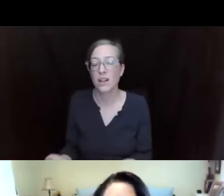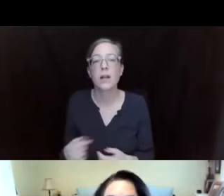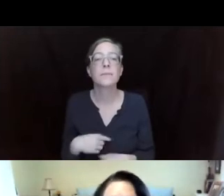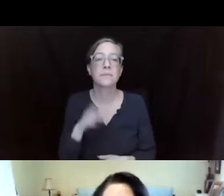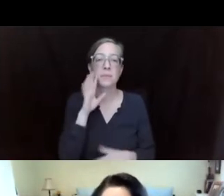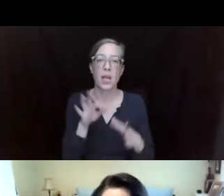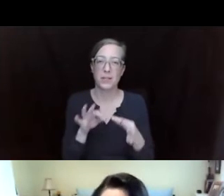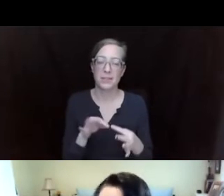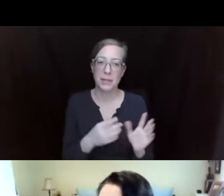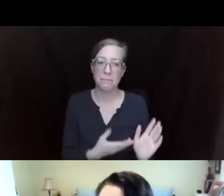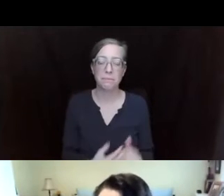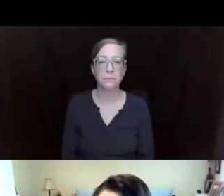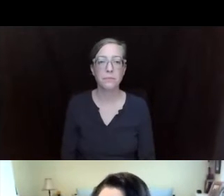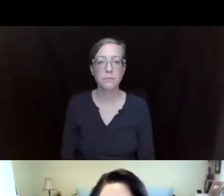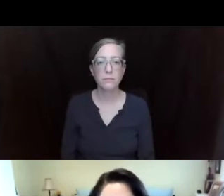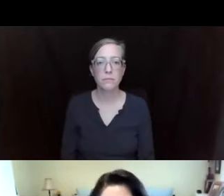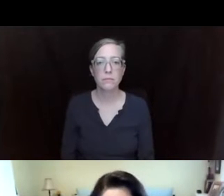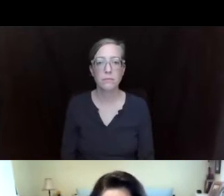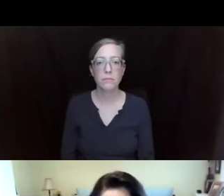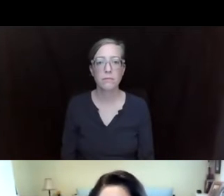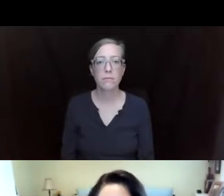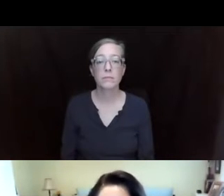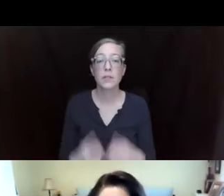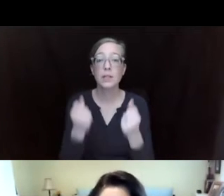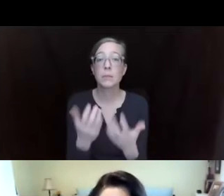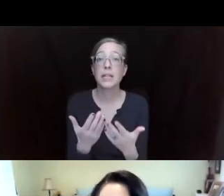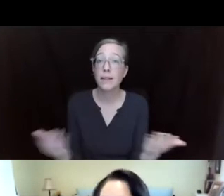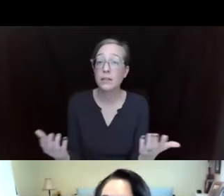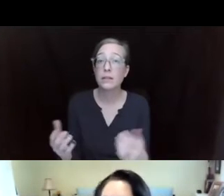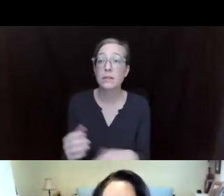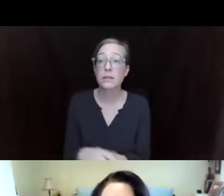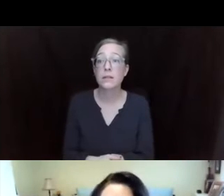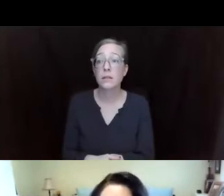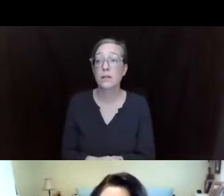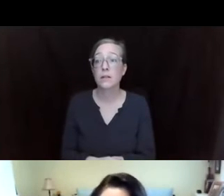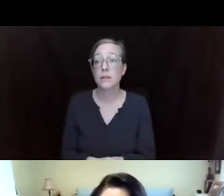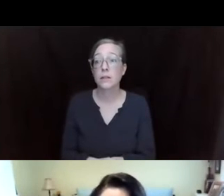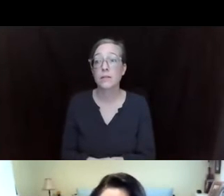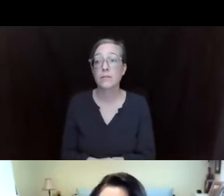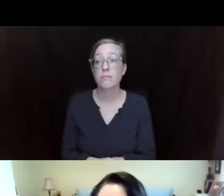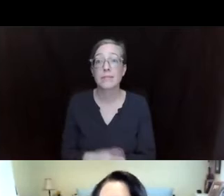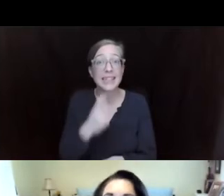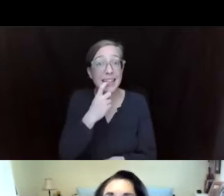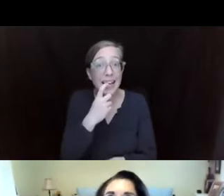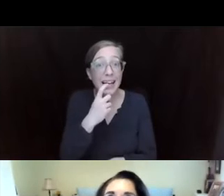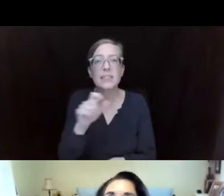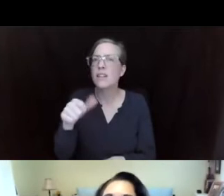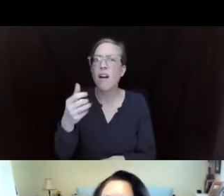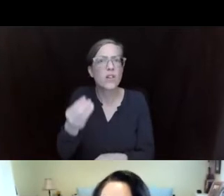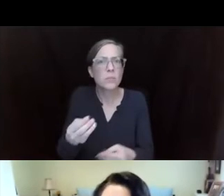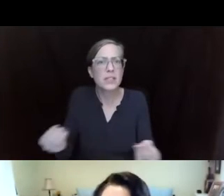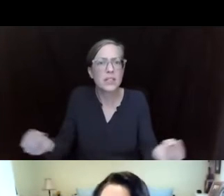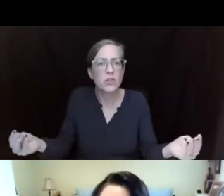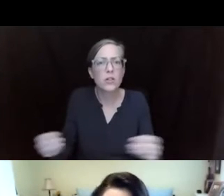flow works. Many materials, glass, PDMS, PMMA, Another material used in microfluidics, they have a